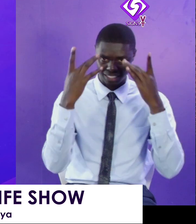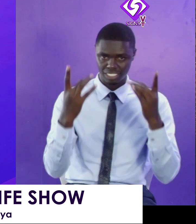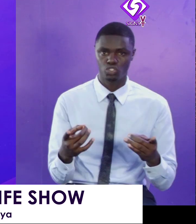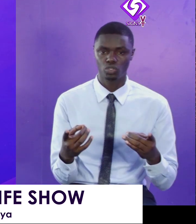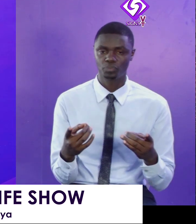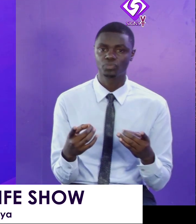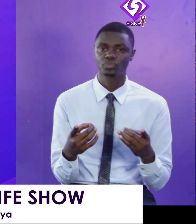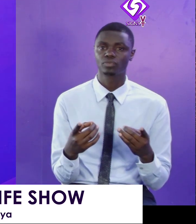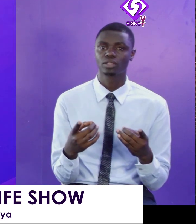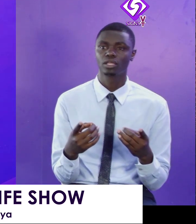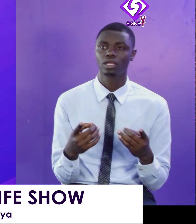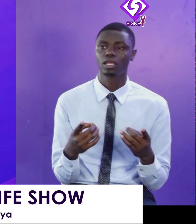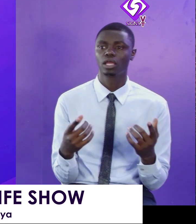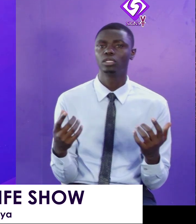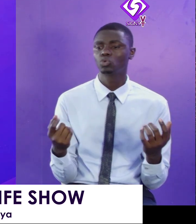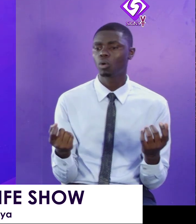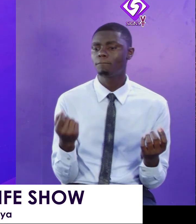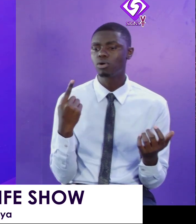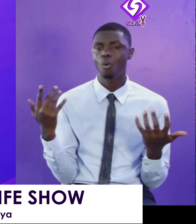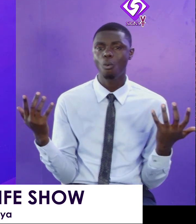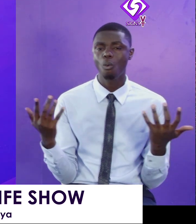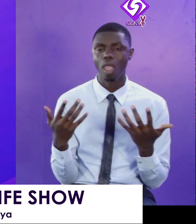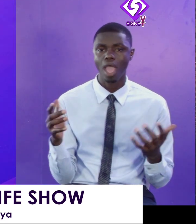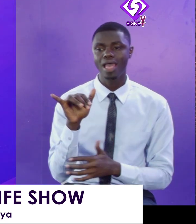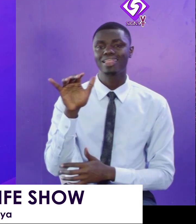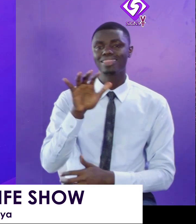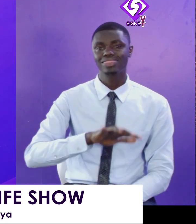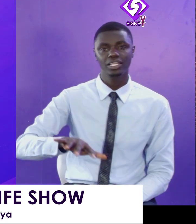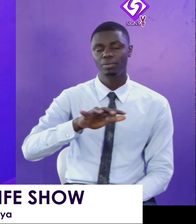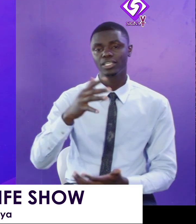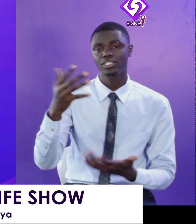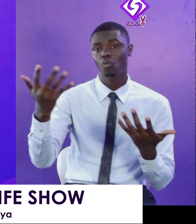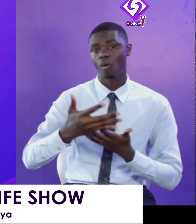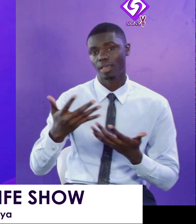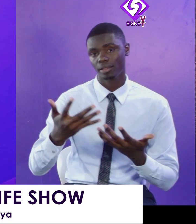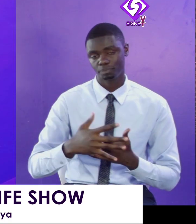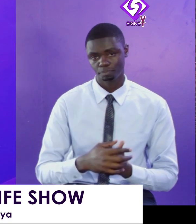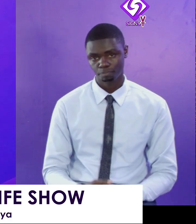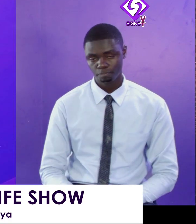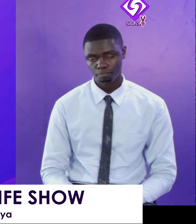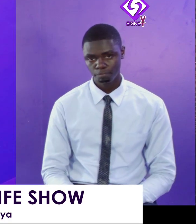the spark. Where is the spark? Where is that place where,